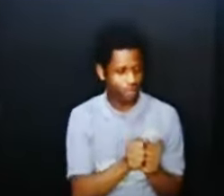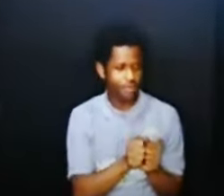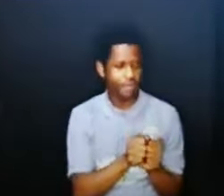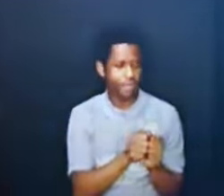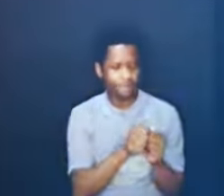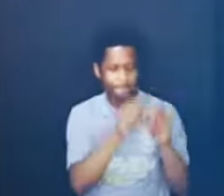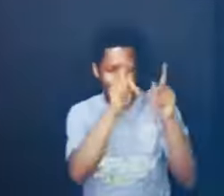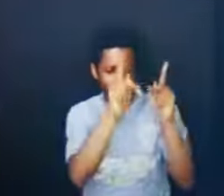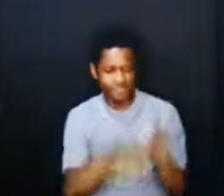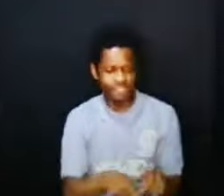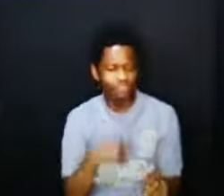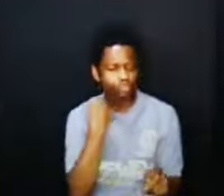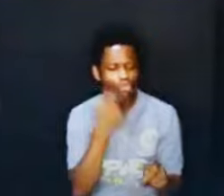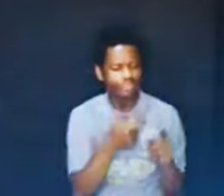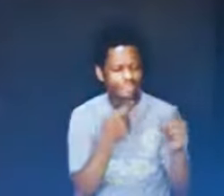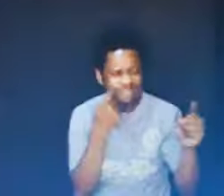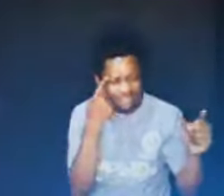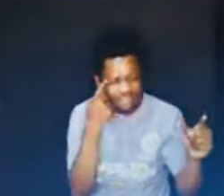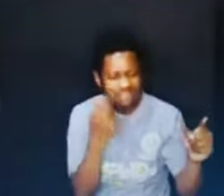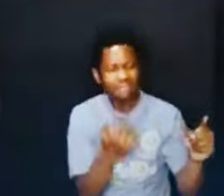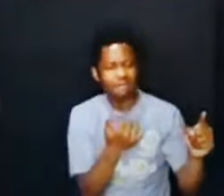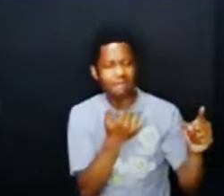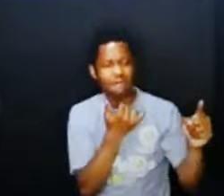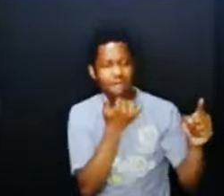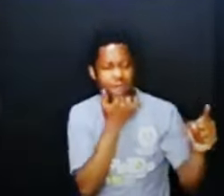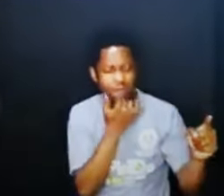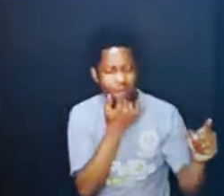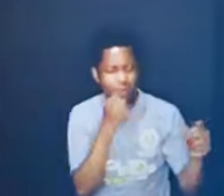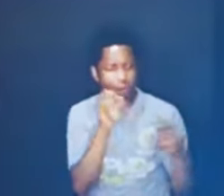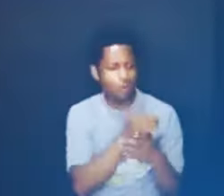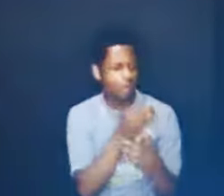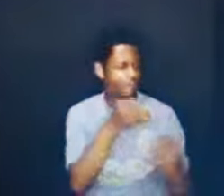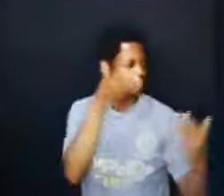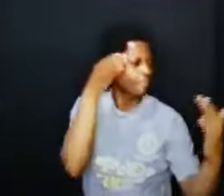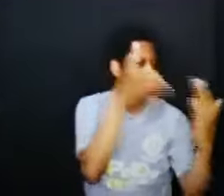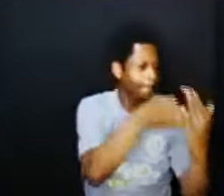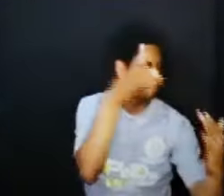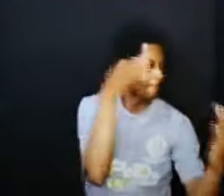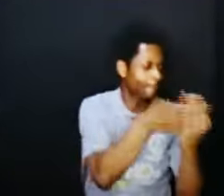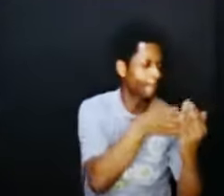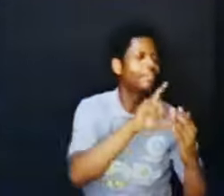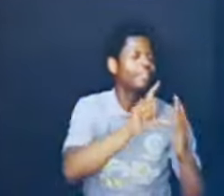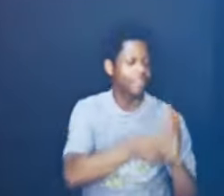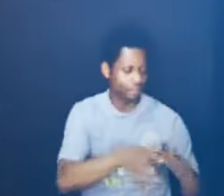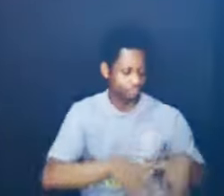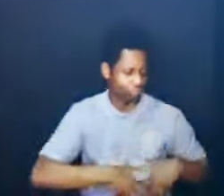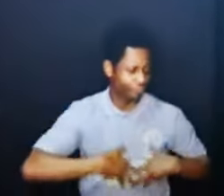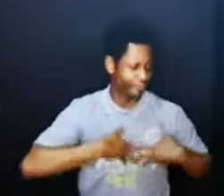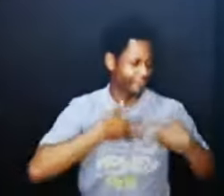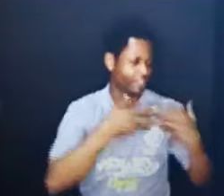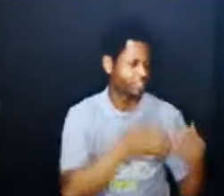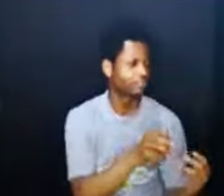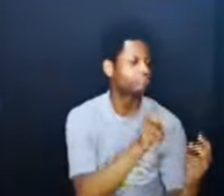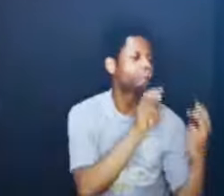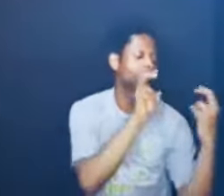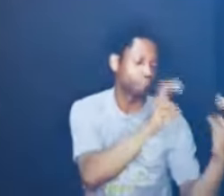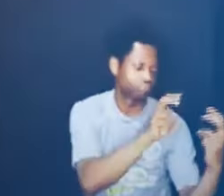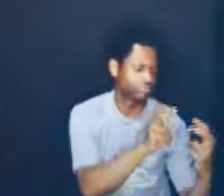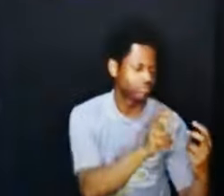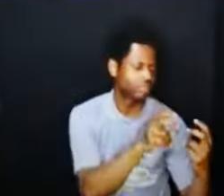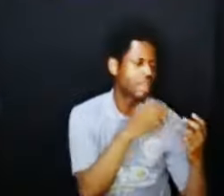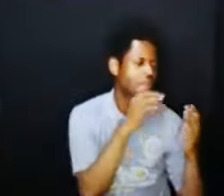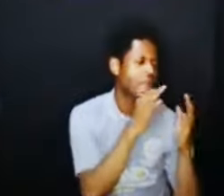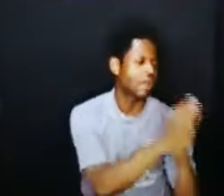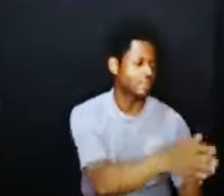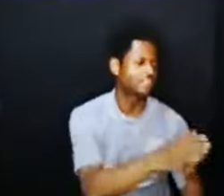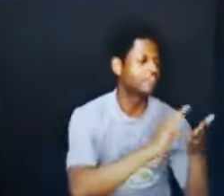or the offended with the kind of boldness that we need. Now you to me na mso di akukuduro etumi ni nipa